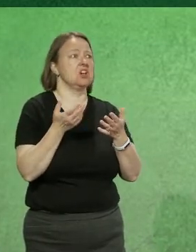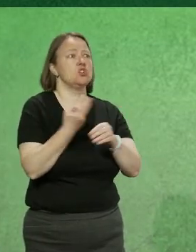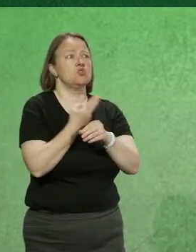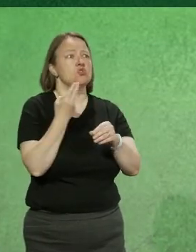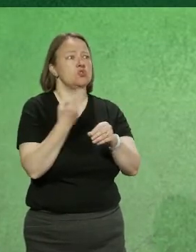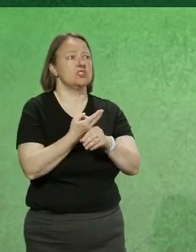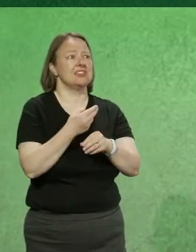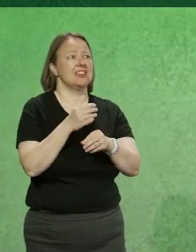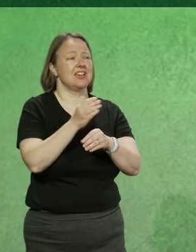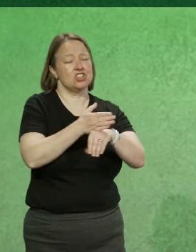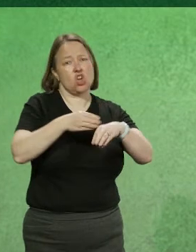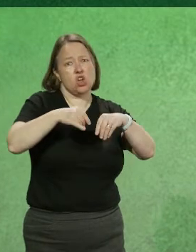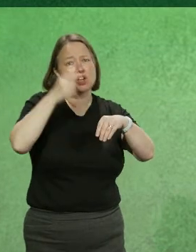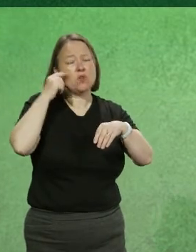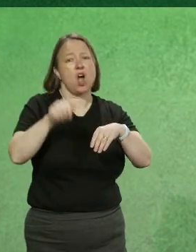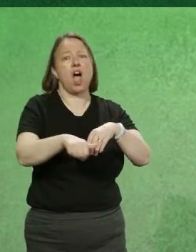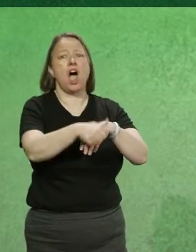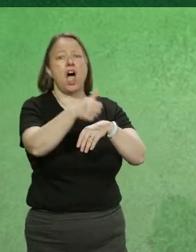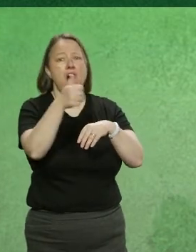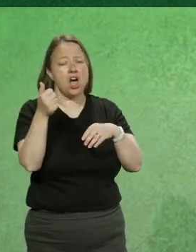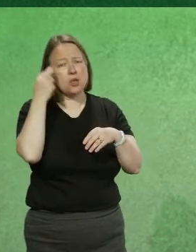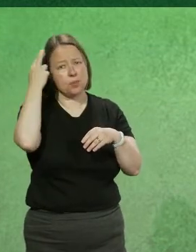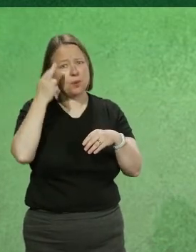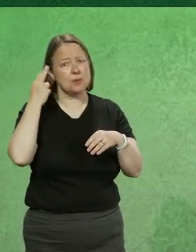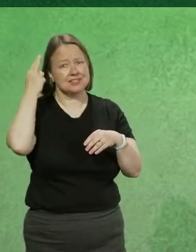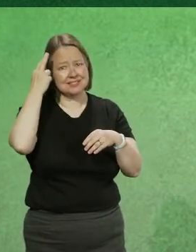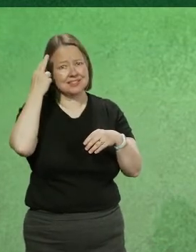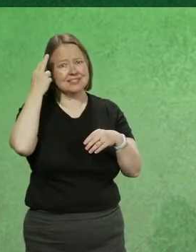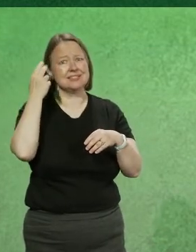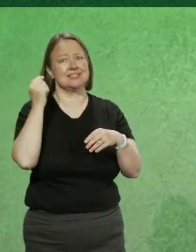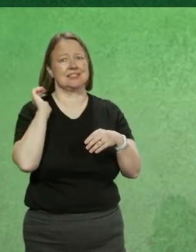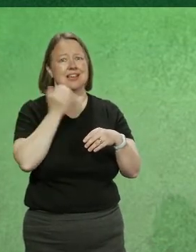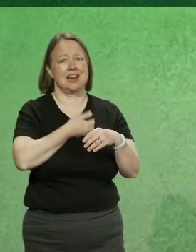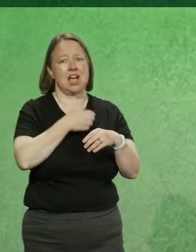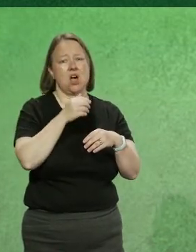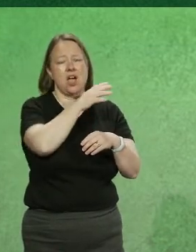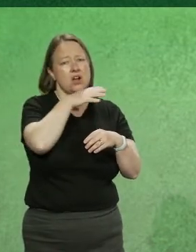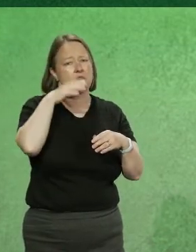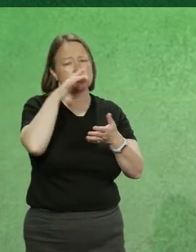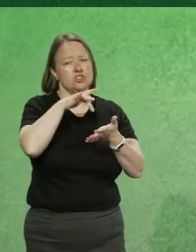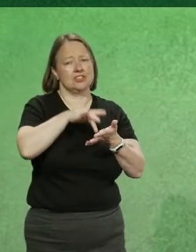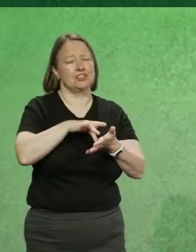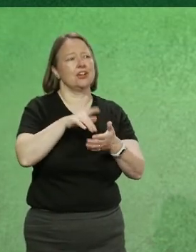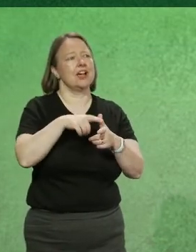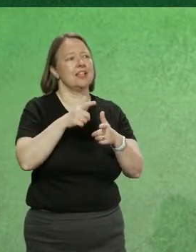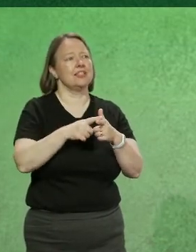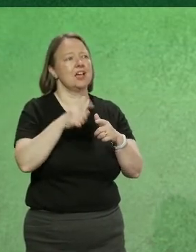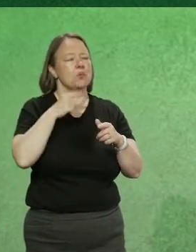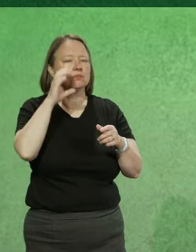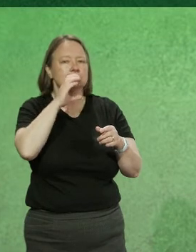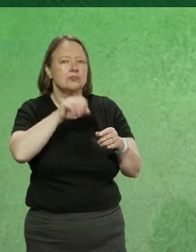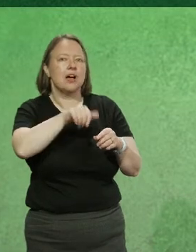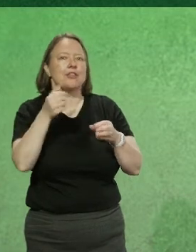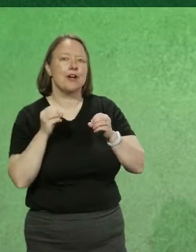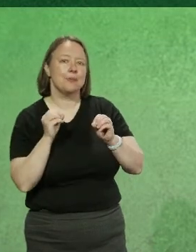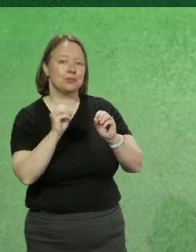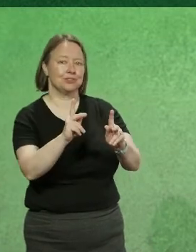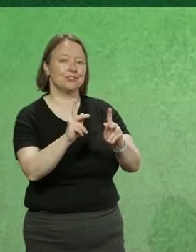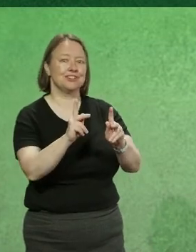using maybe sawdust for other purposes in agricultural sector. And also we hope to explore other opportunities in